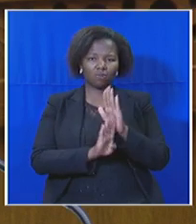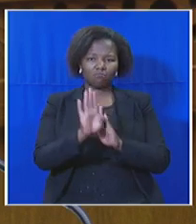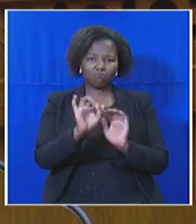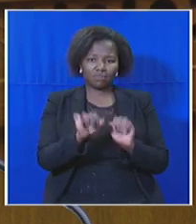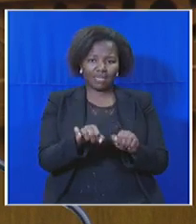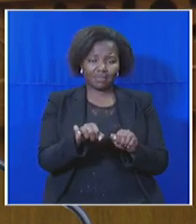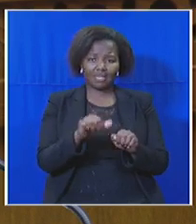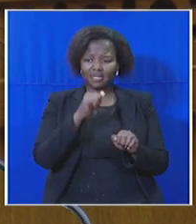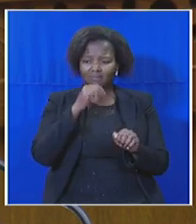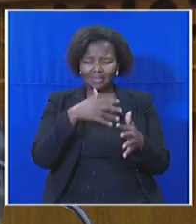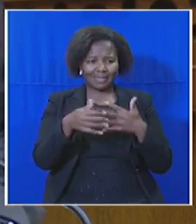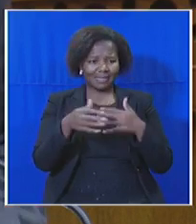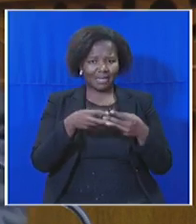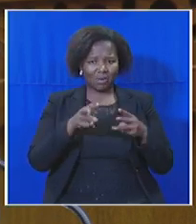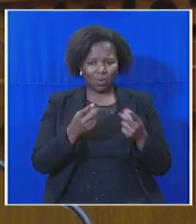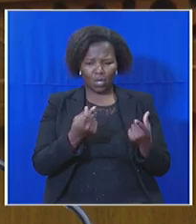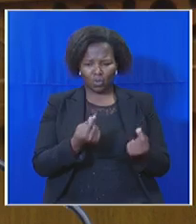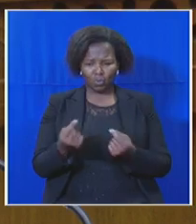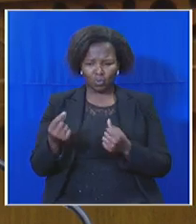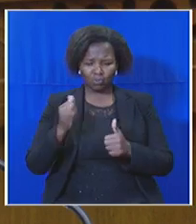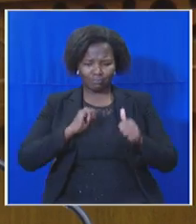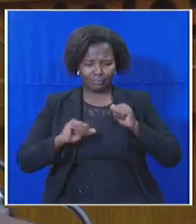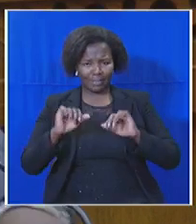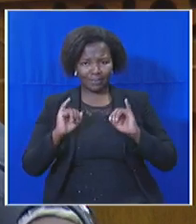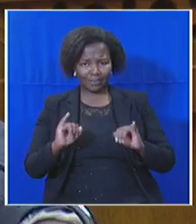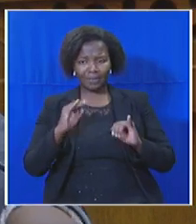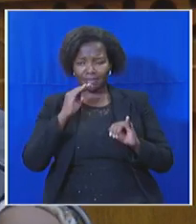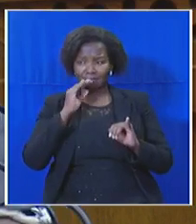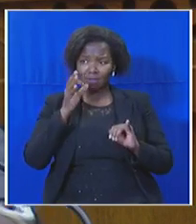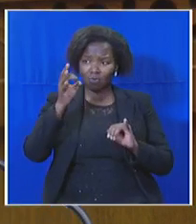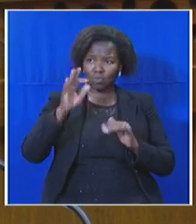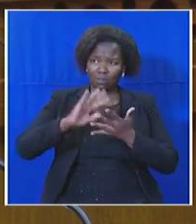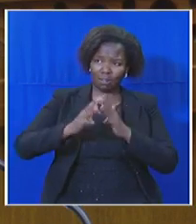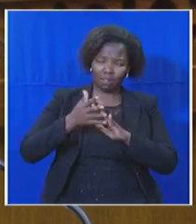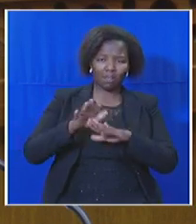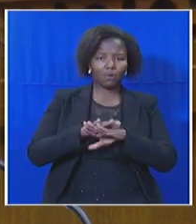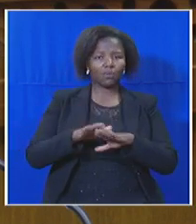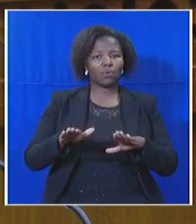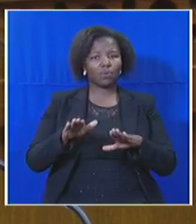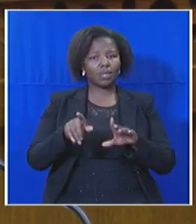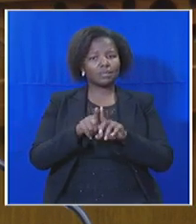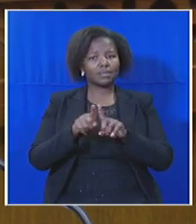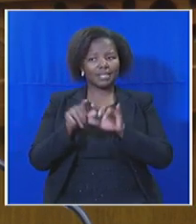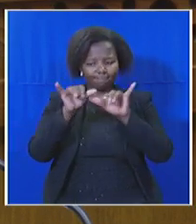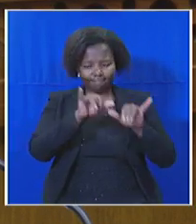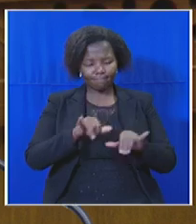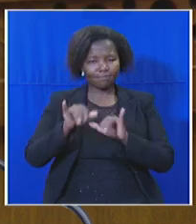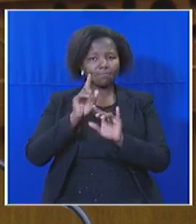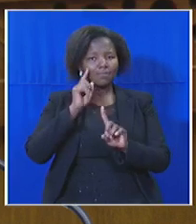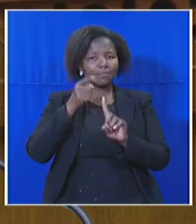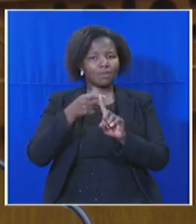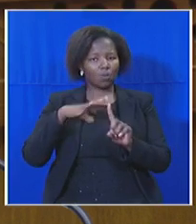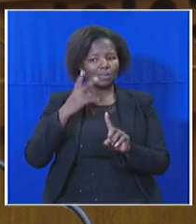in any manner that would undermine our common future and the common objective of building a better